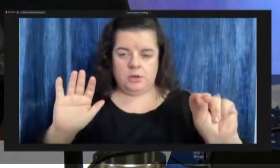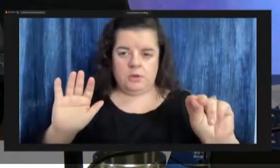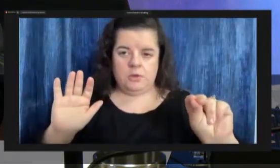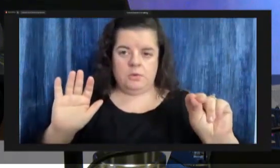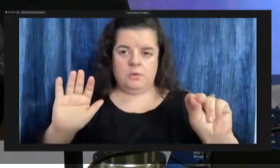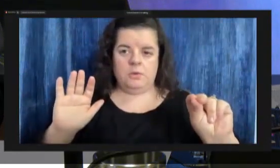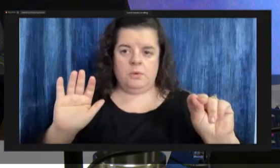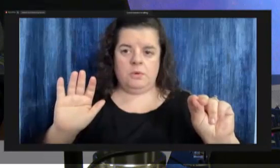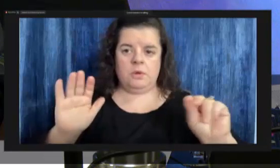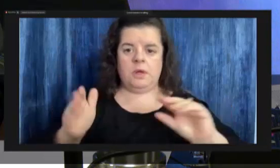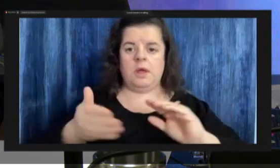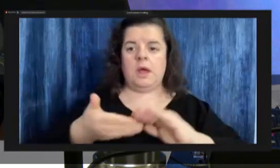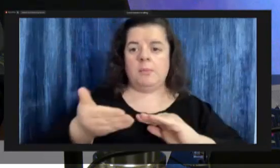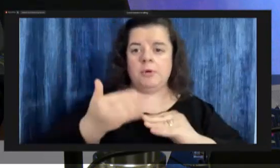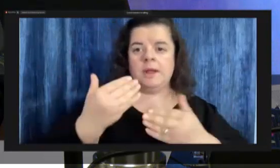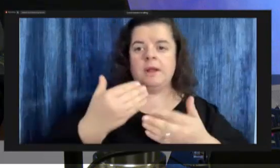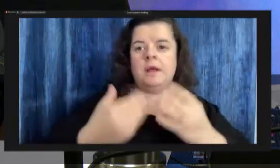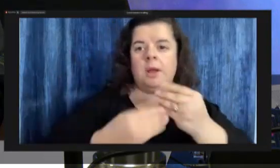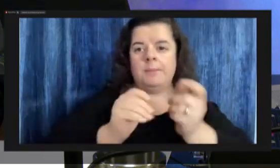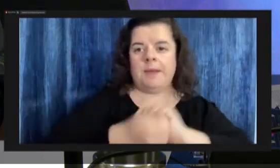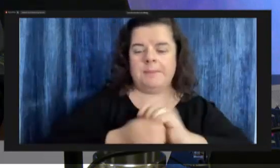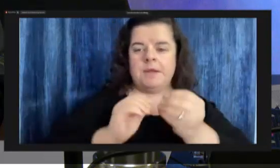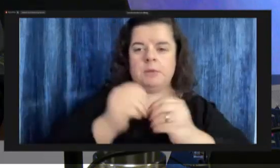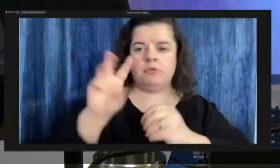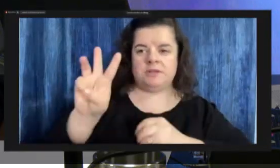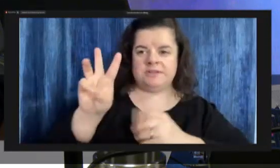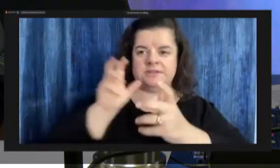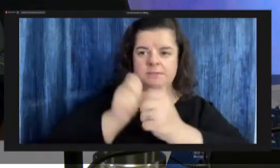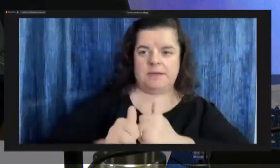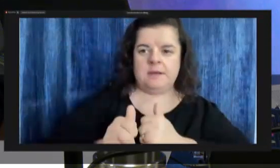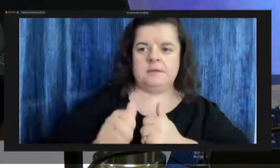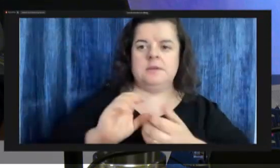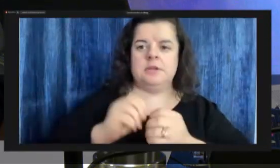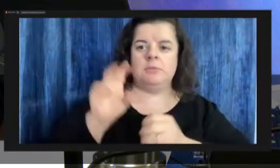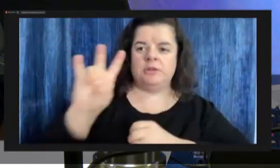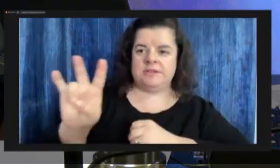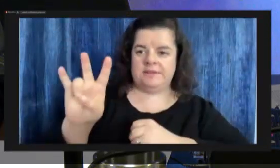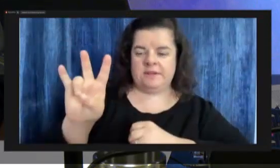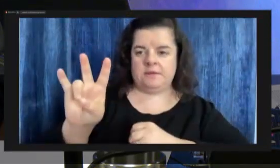Operating amendment number six passes. Number seven.